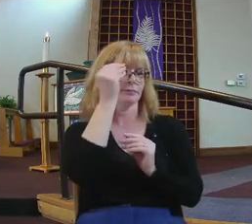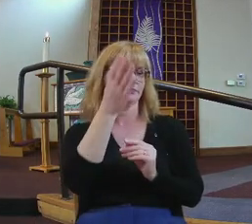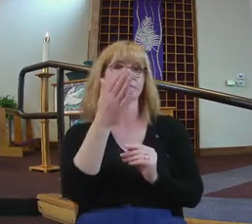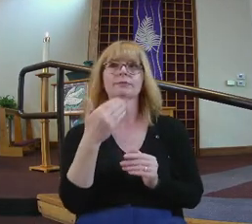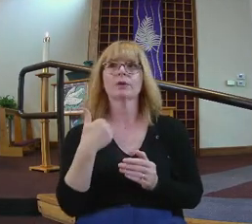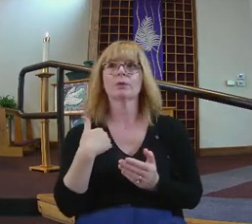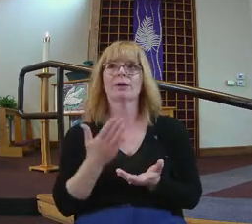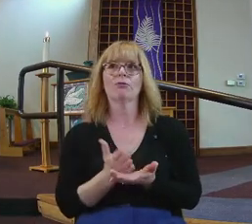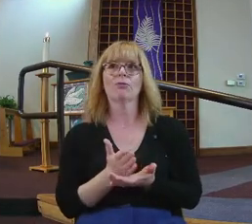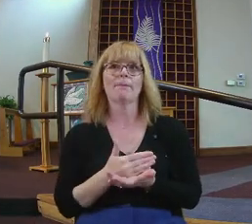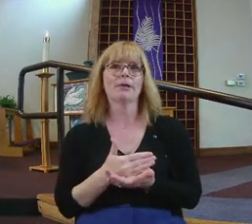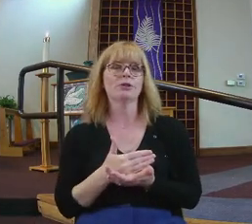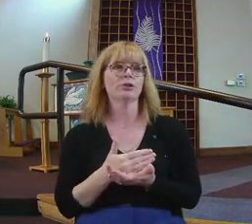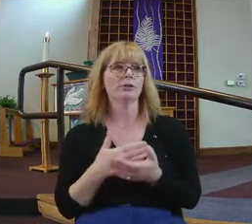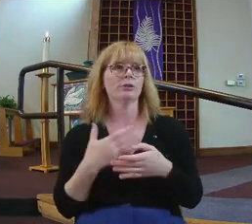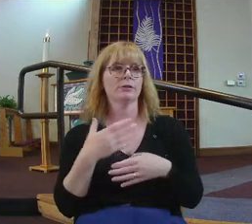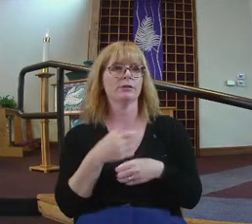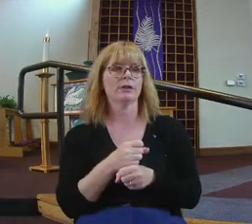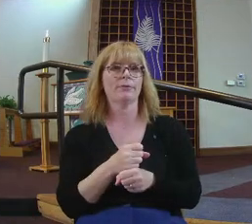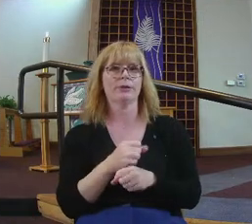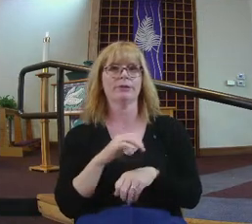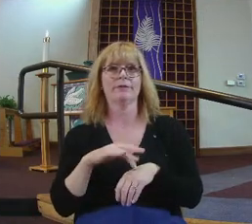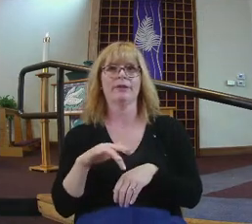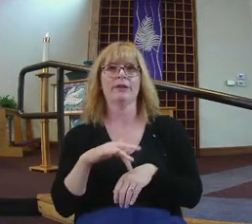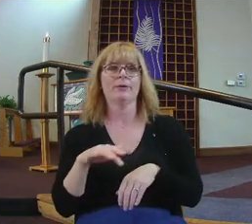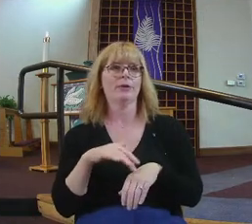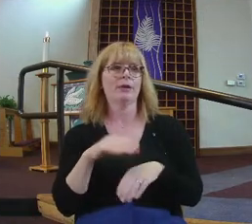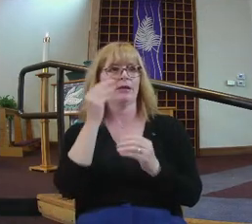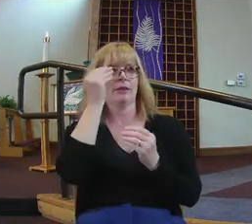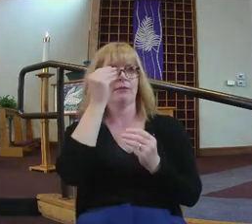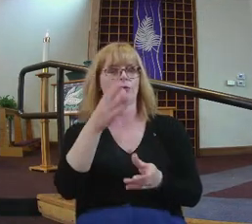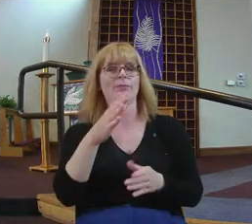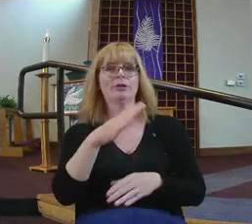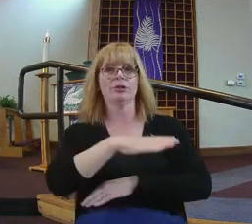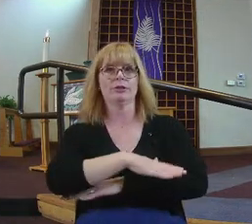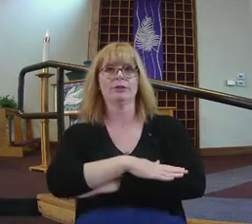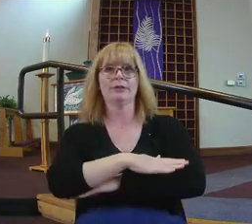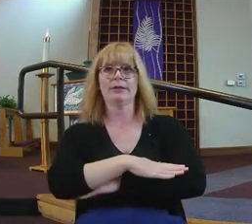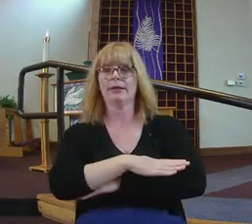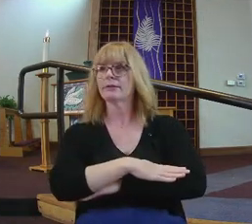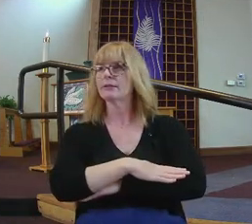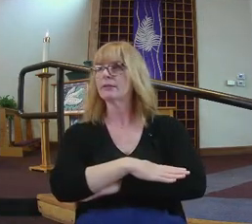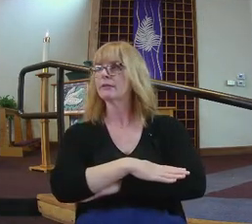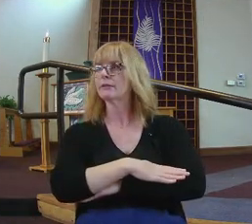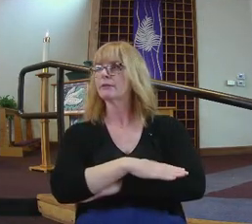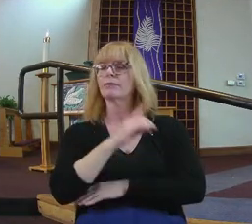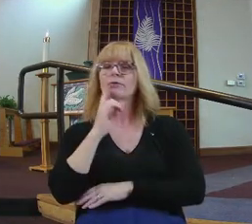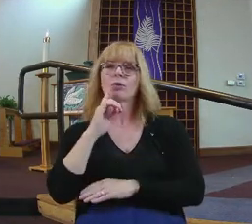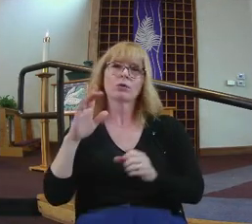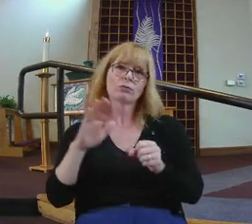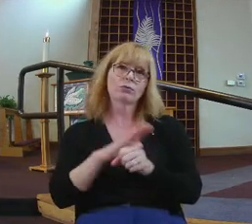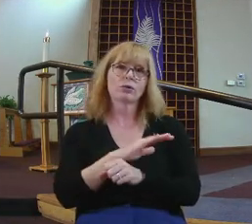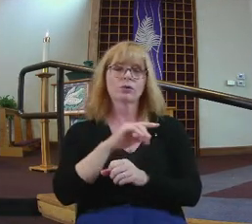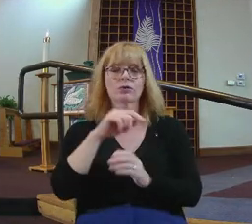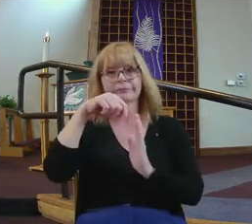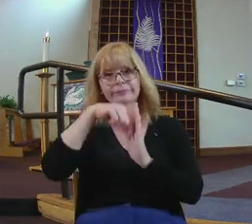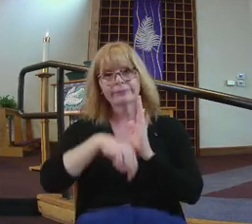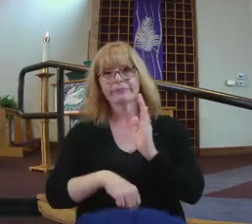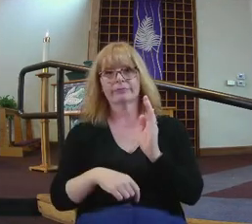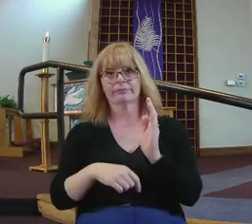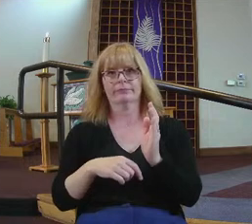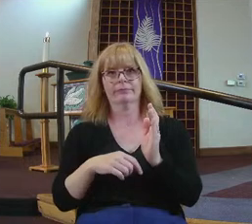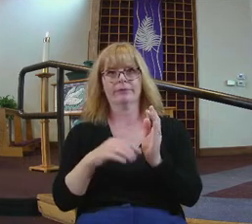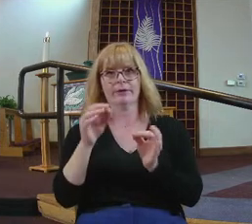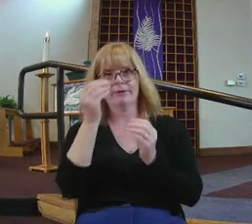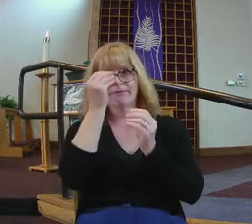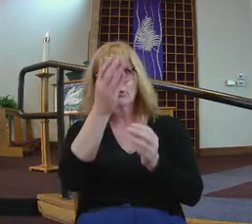budget summaries available at the information desk in the narthex, or full detailed copies of the budget available in the